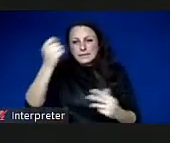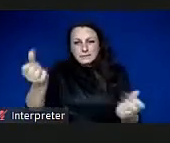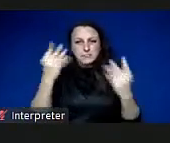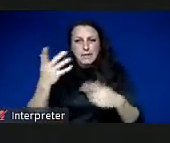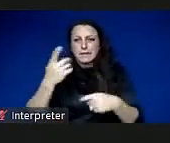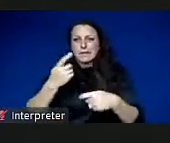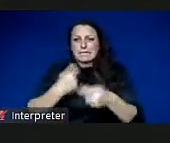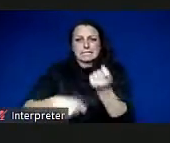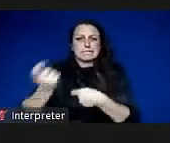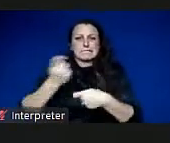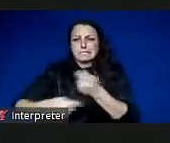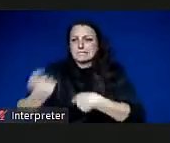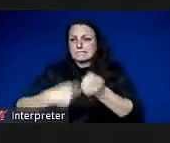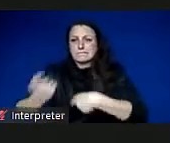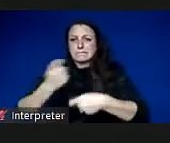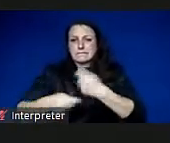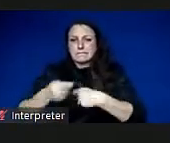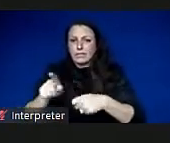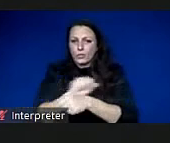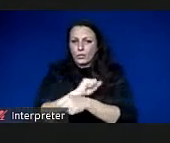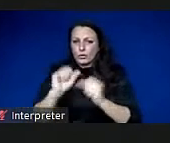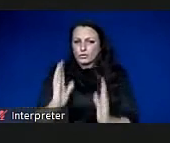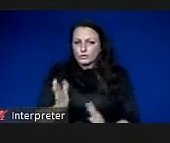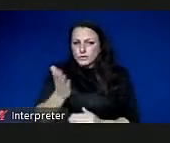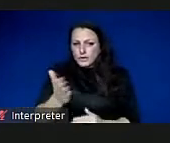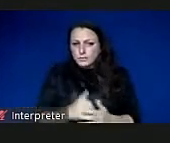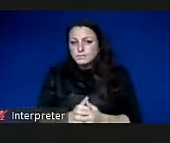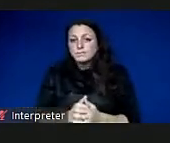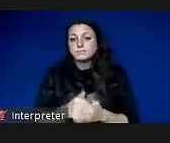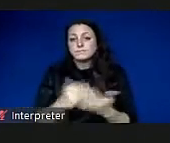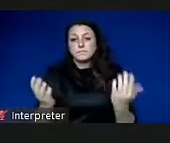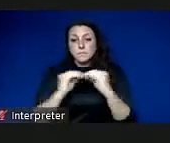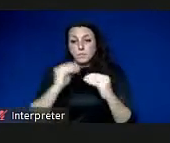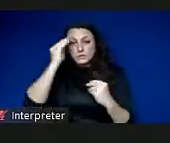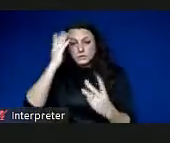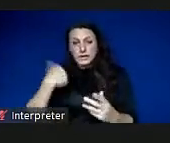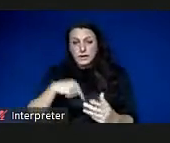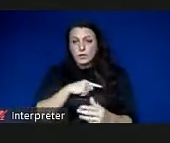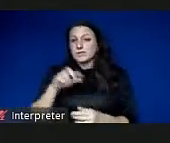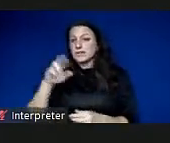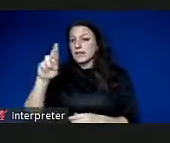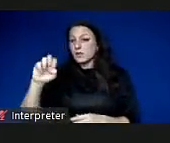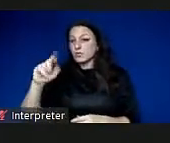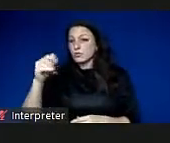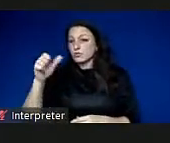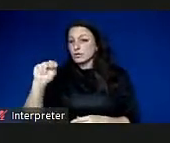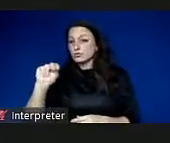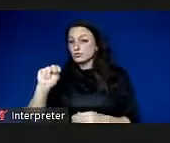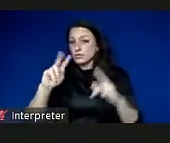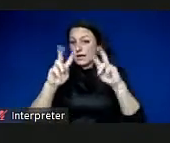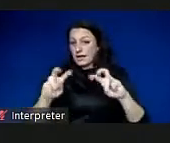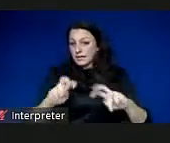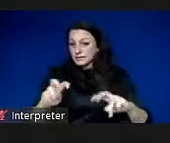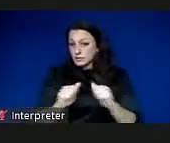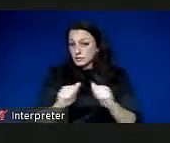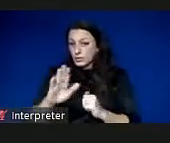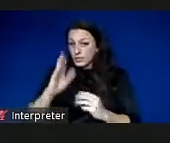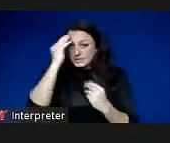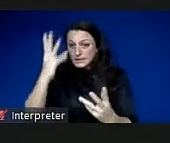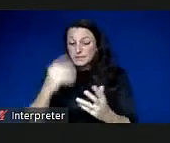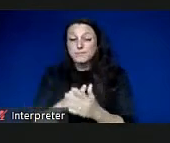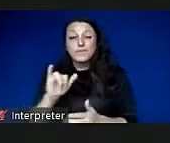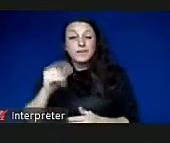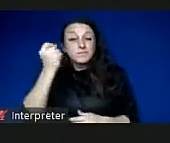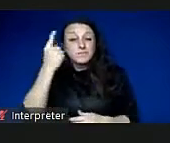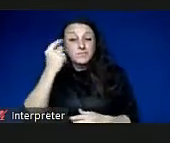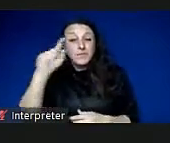As we got more data, we did a regression analysis. I think that you have to remember that, for other